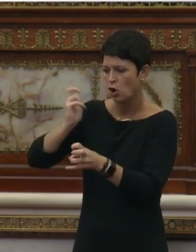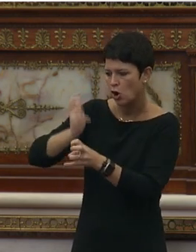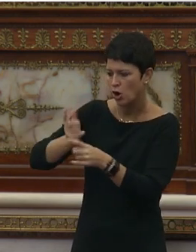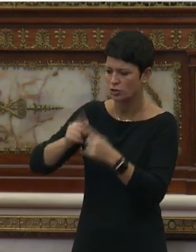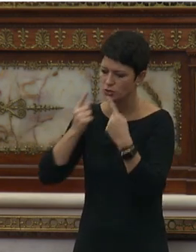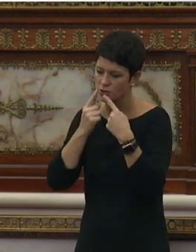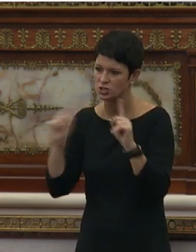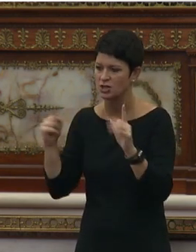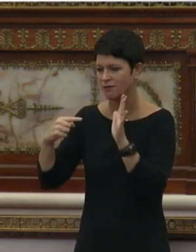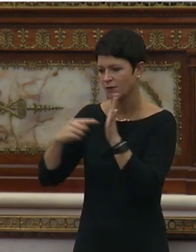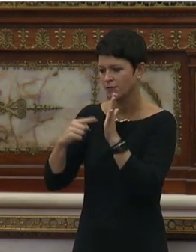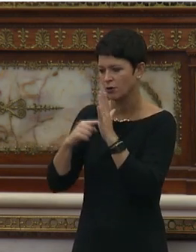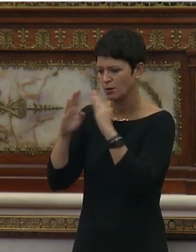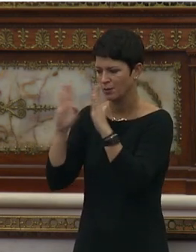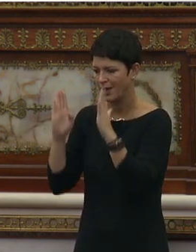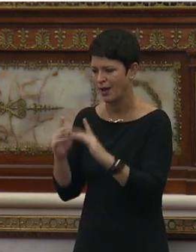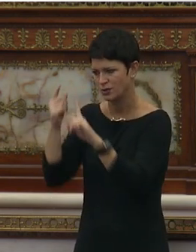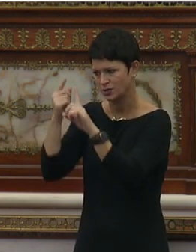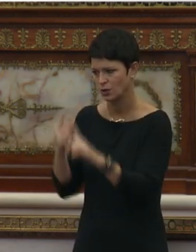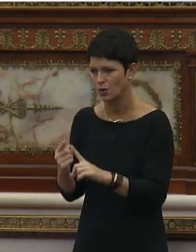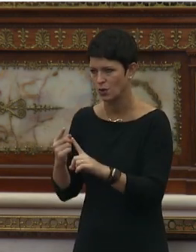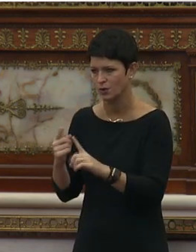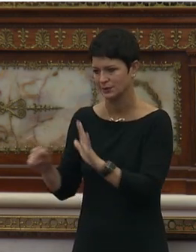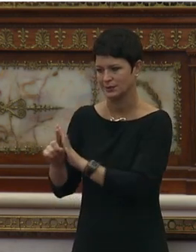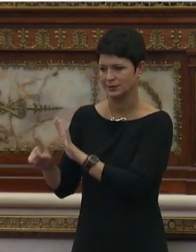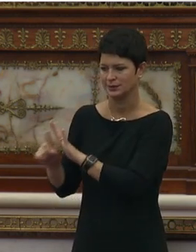to achieve affordable housing goals.